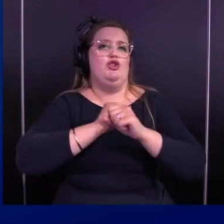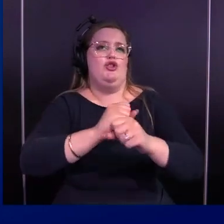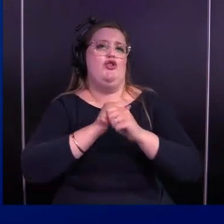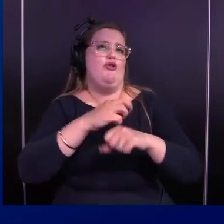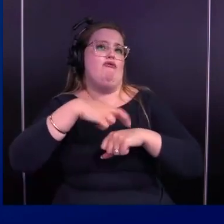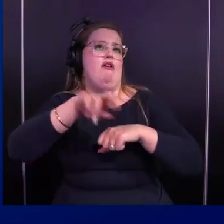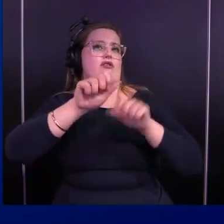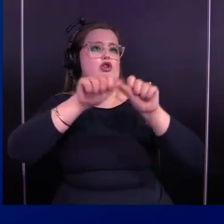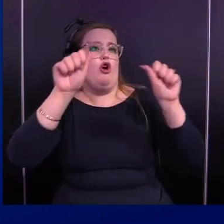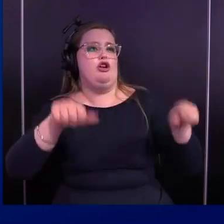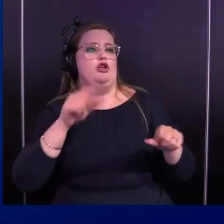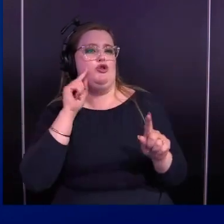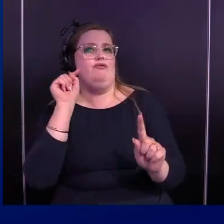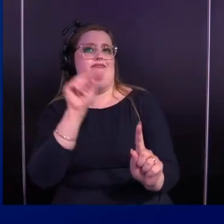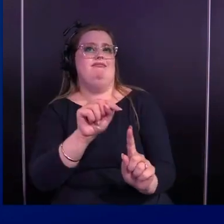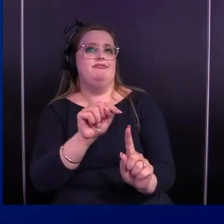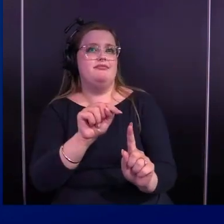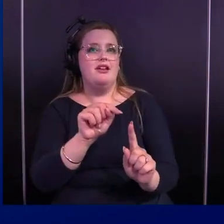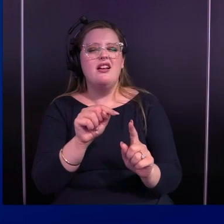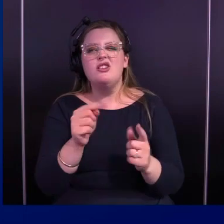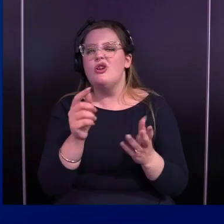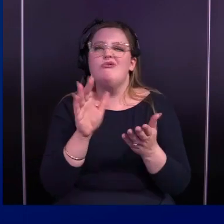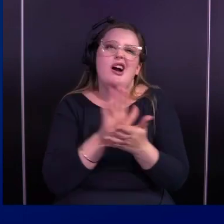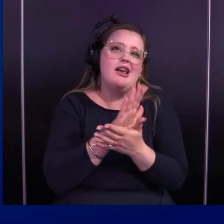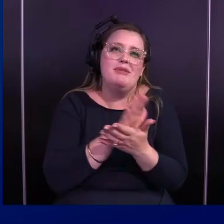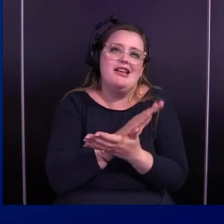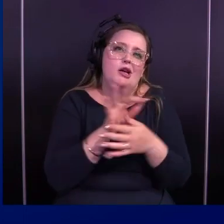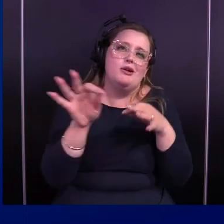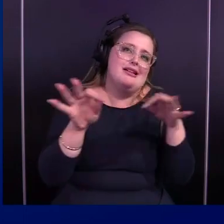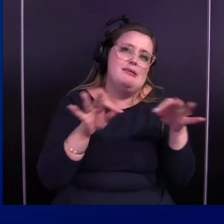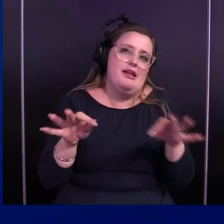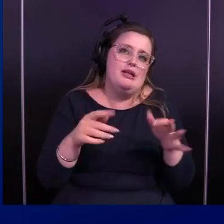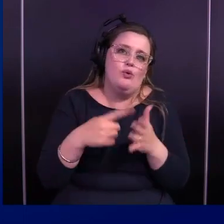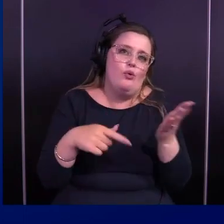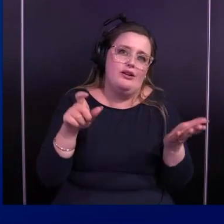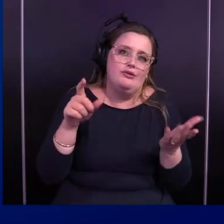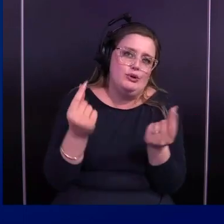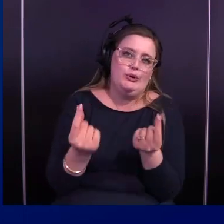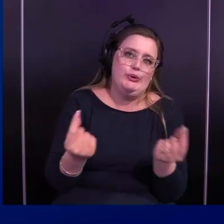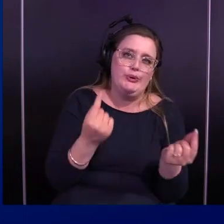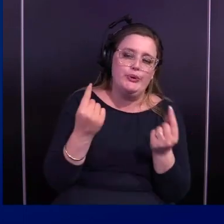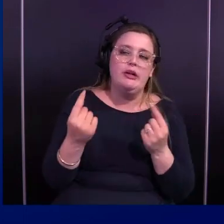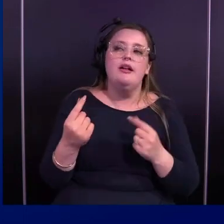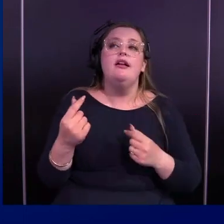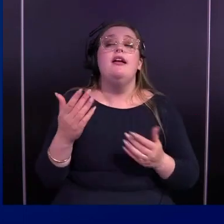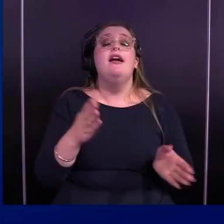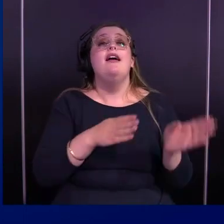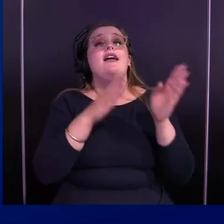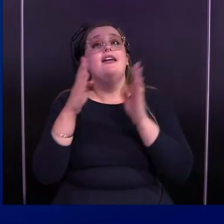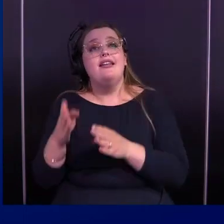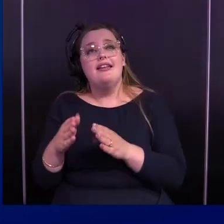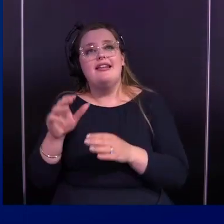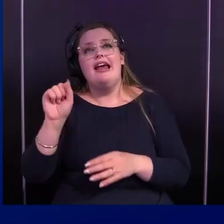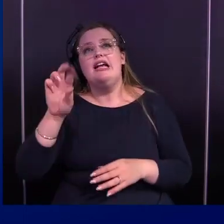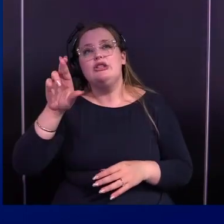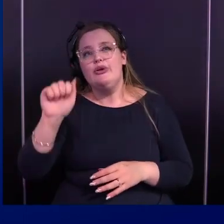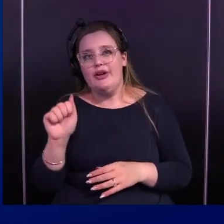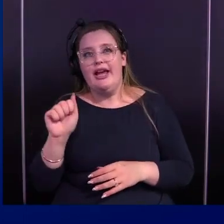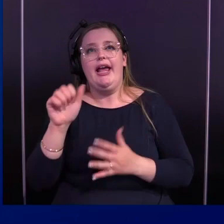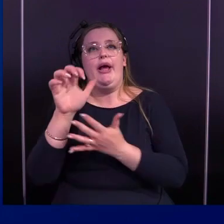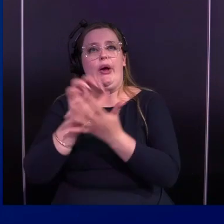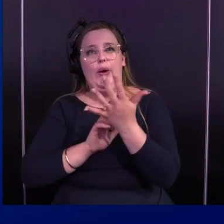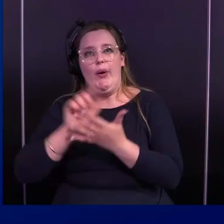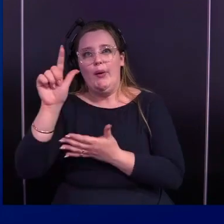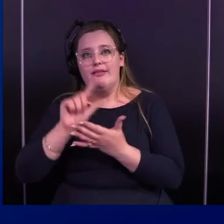that's just documentation, figuring out what you need to do. Then on top of that, we have the SRA code library, which takes that and gives